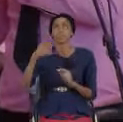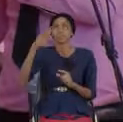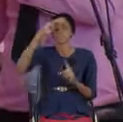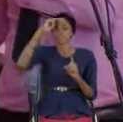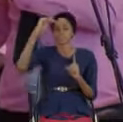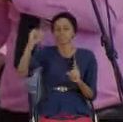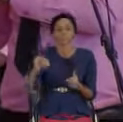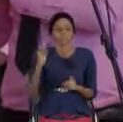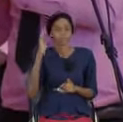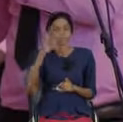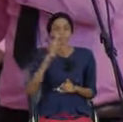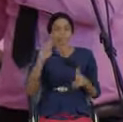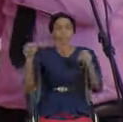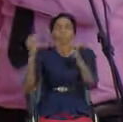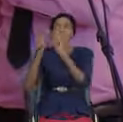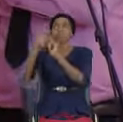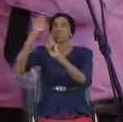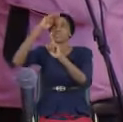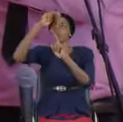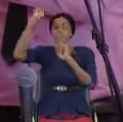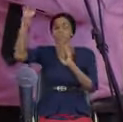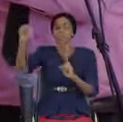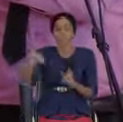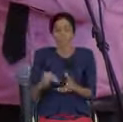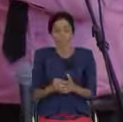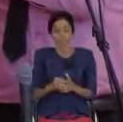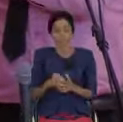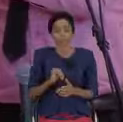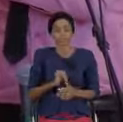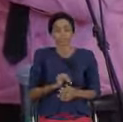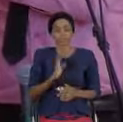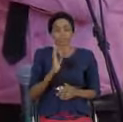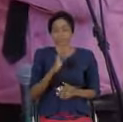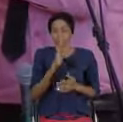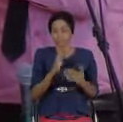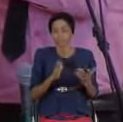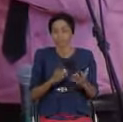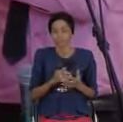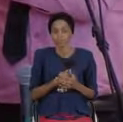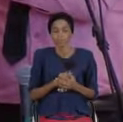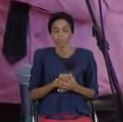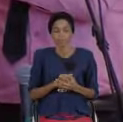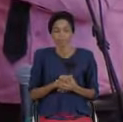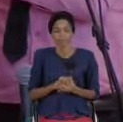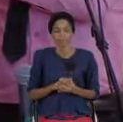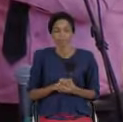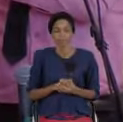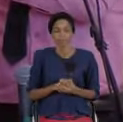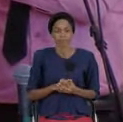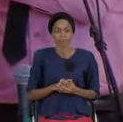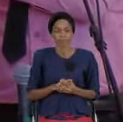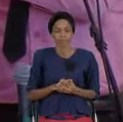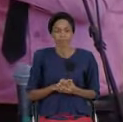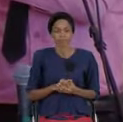Will you go with him? How ready are you? He's coming very